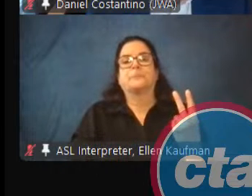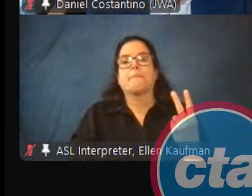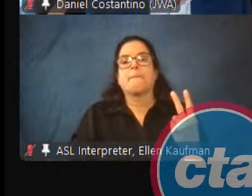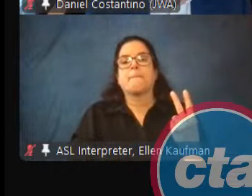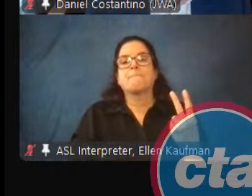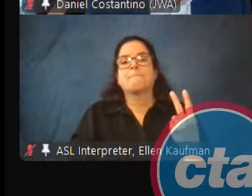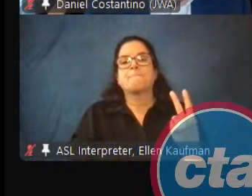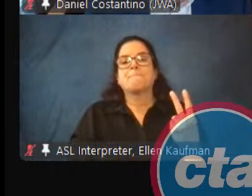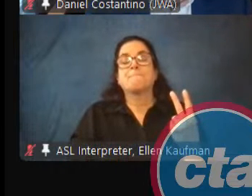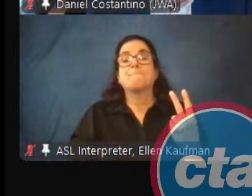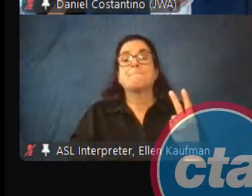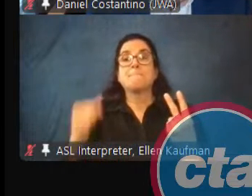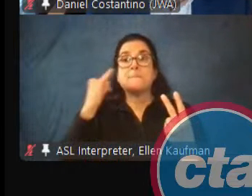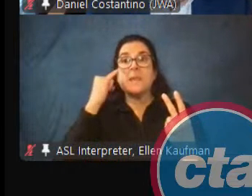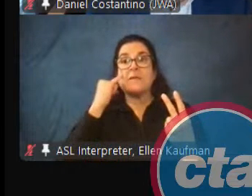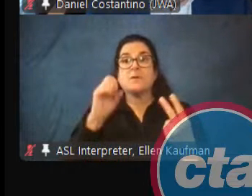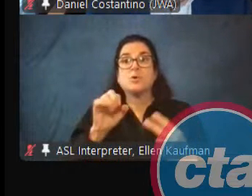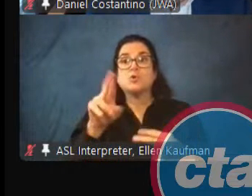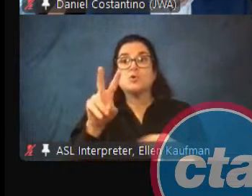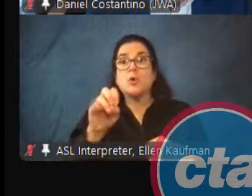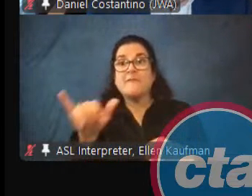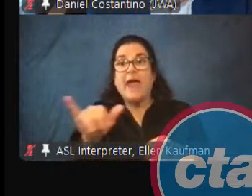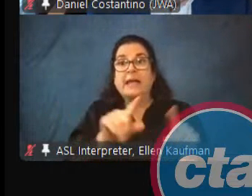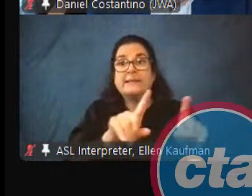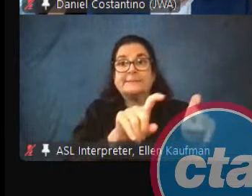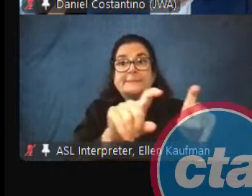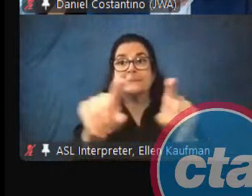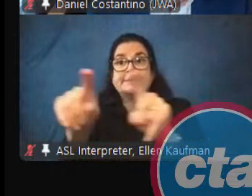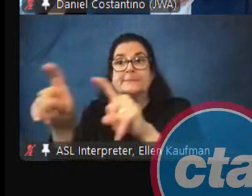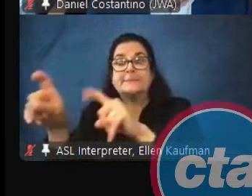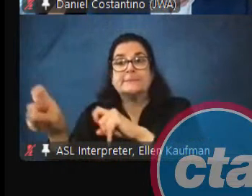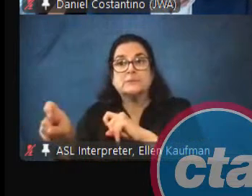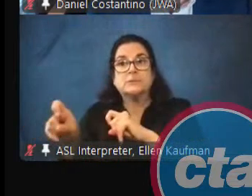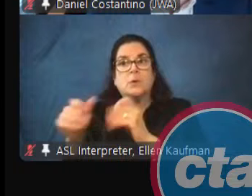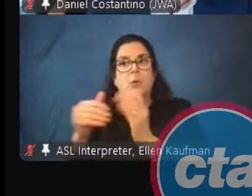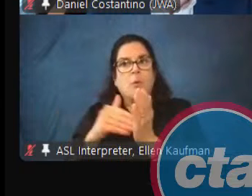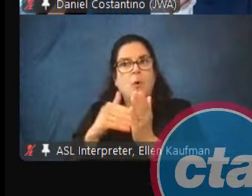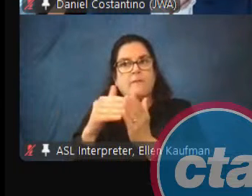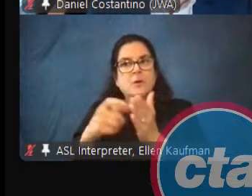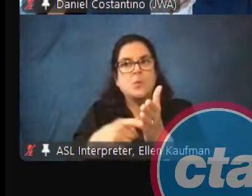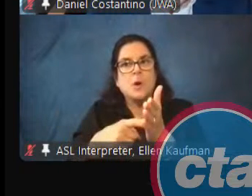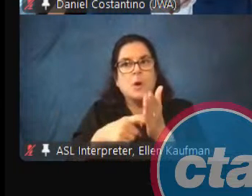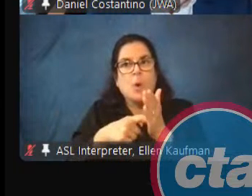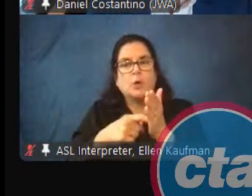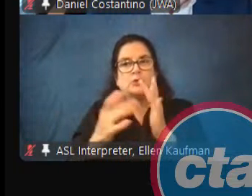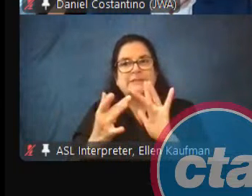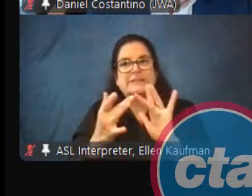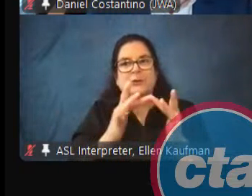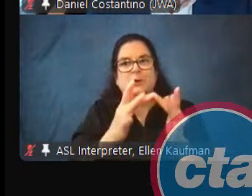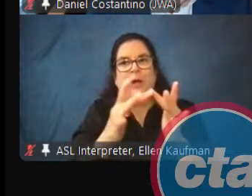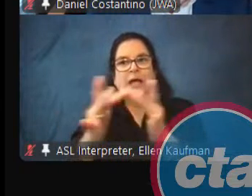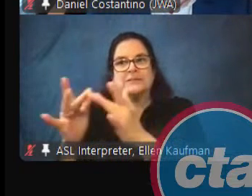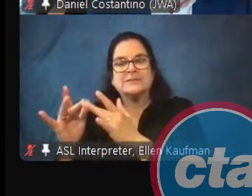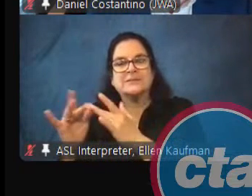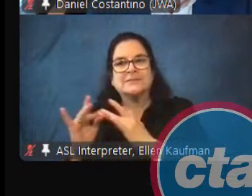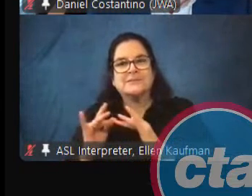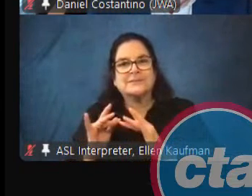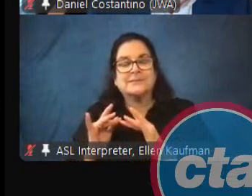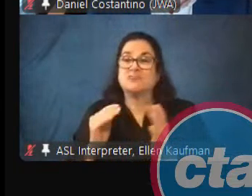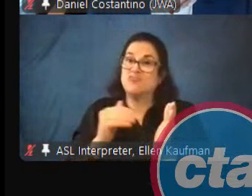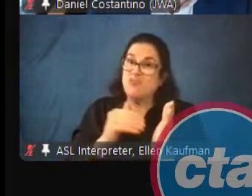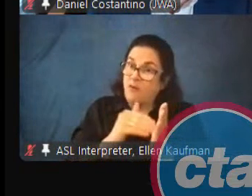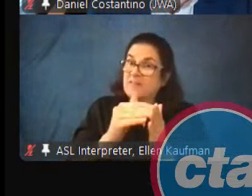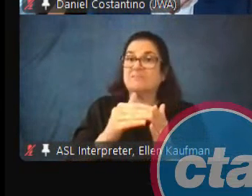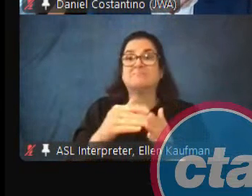If you're doing surveys, often that requires internet access. And so often we've also